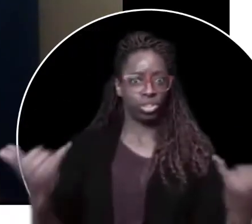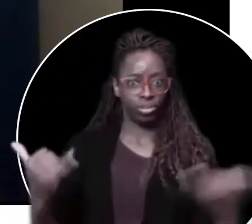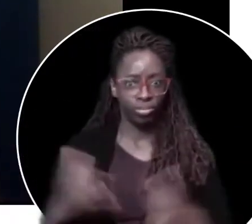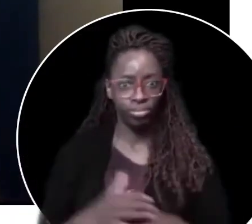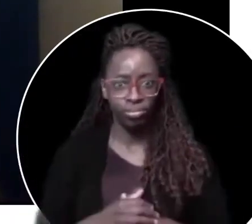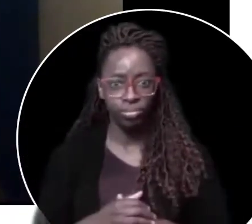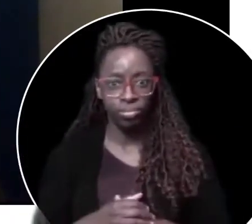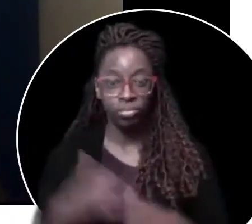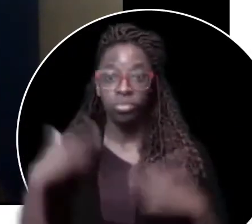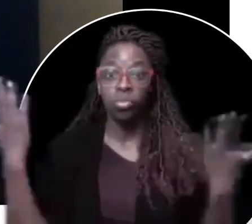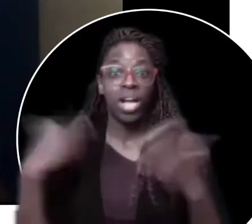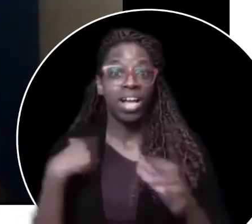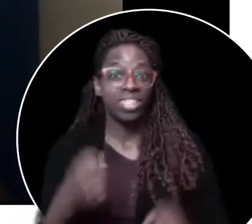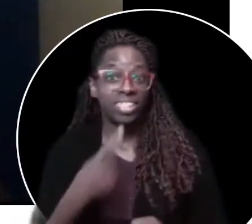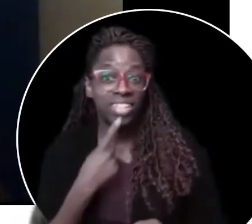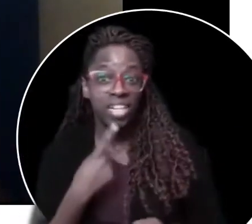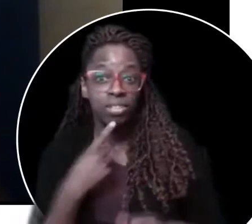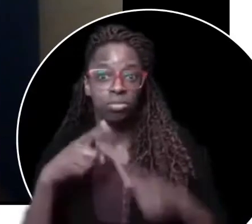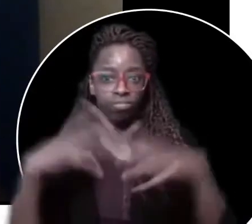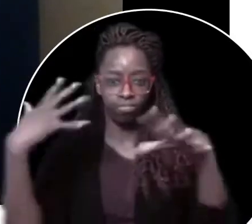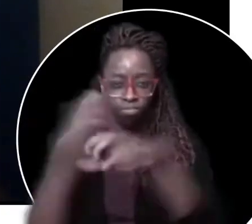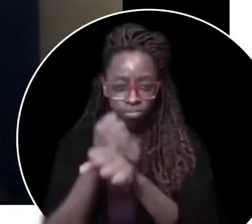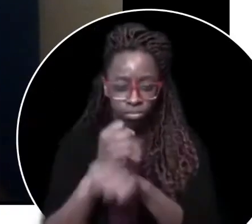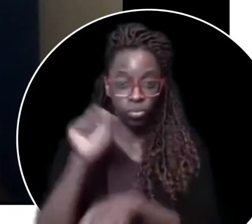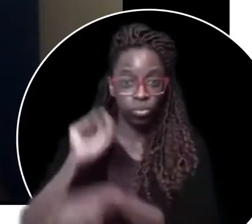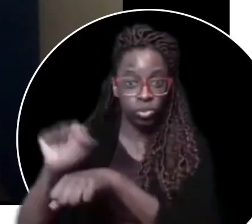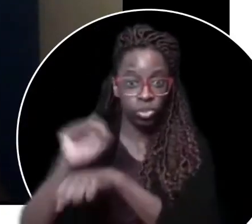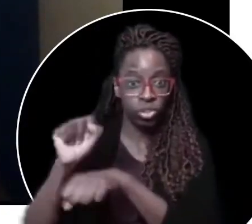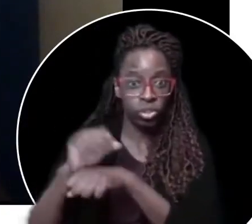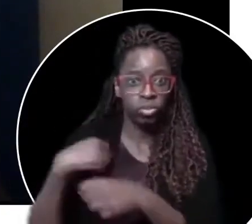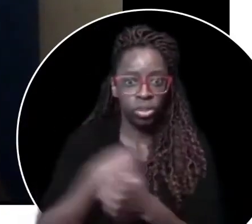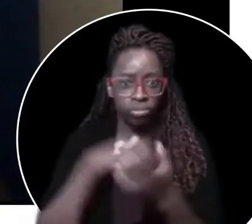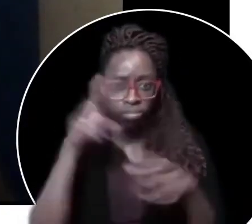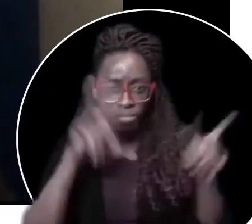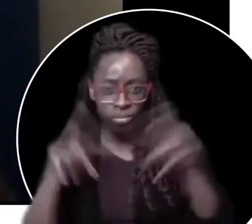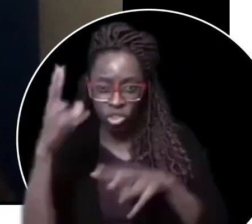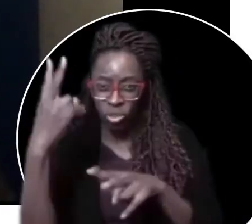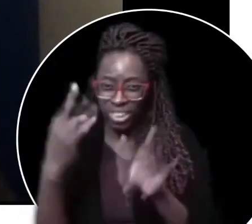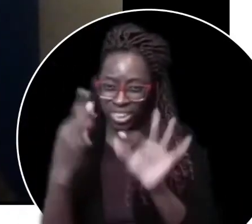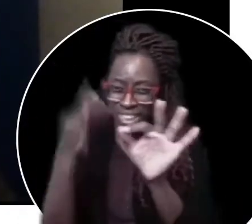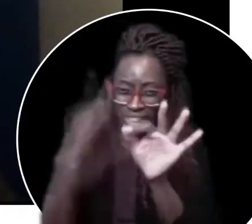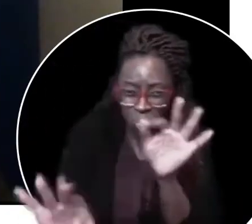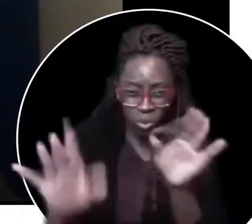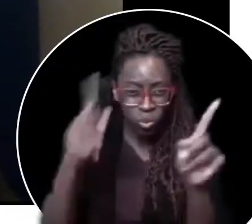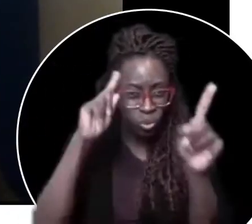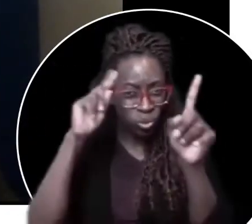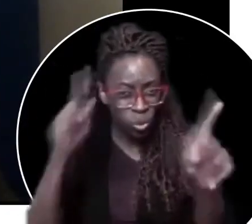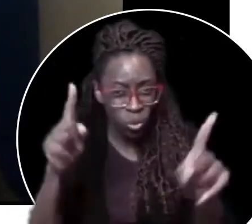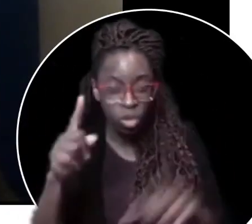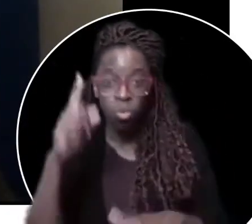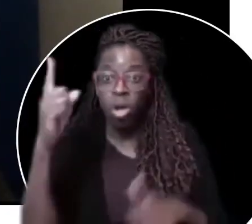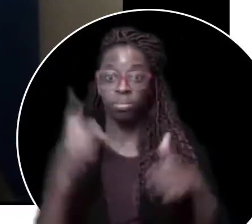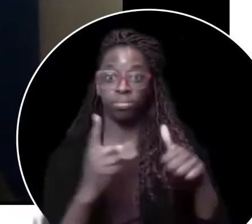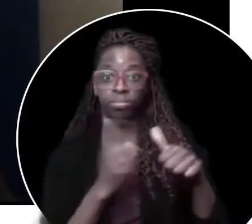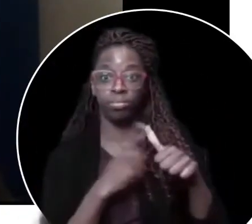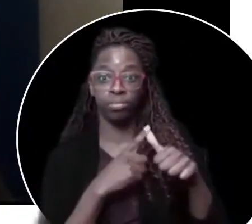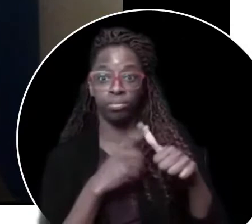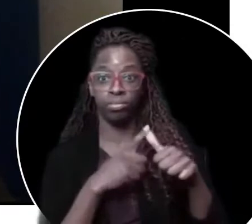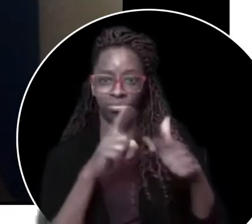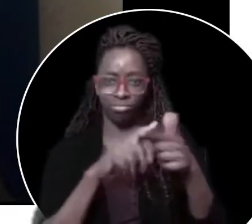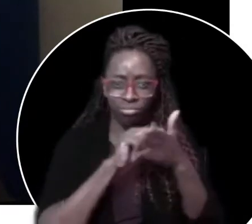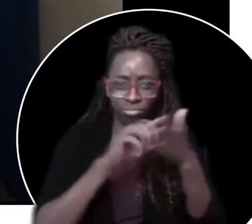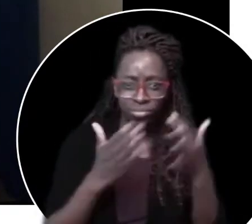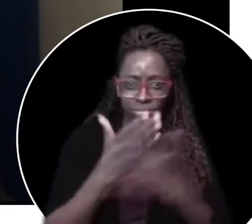instead subjugating knowledges, lives, and people. And the second simple is to build, support,